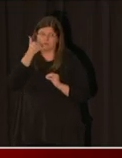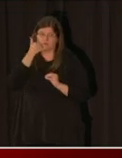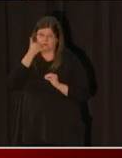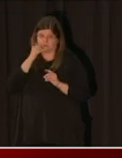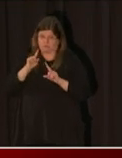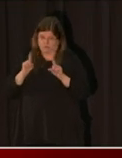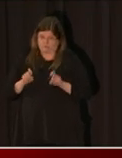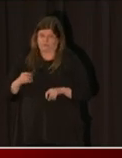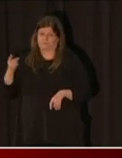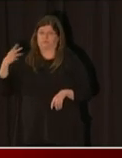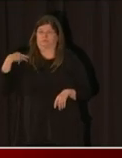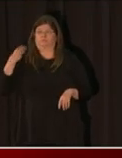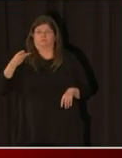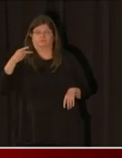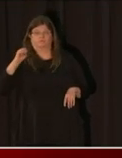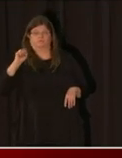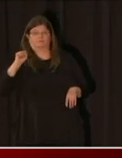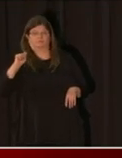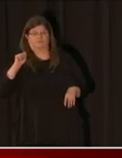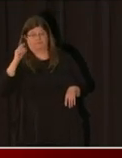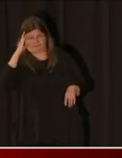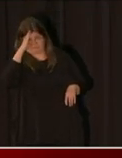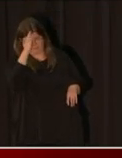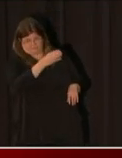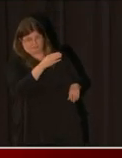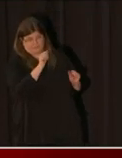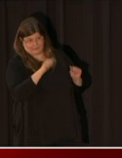Hi, Fennec with the Washington Post here. Can you hear me? I can.